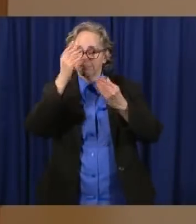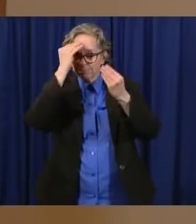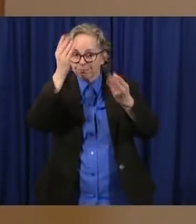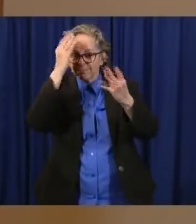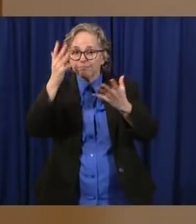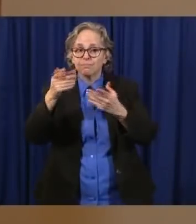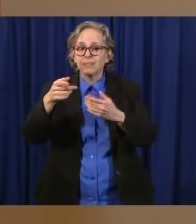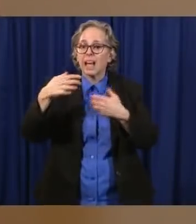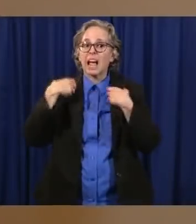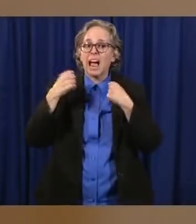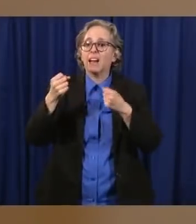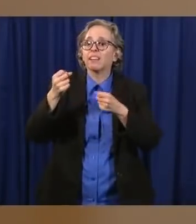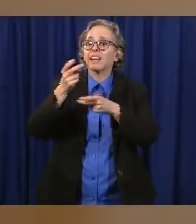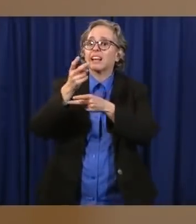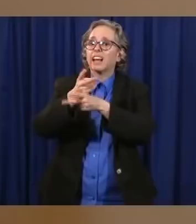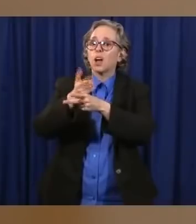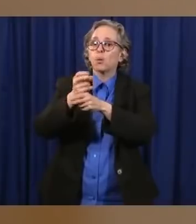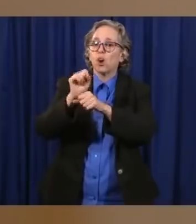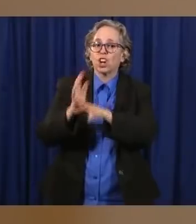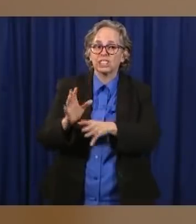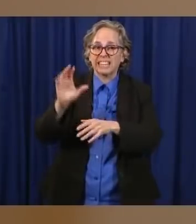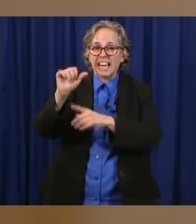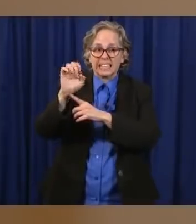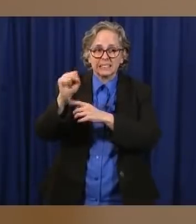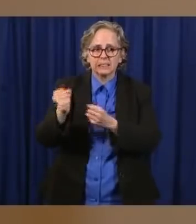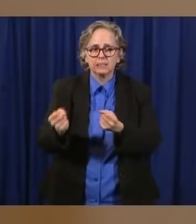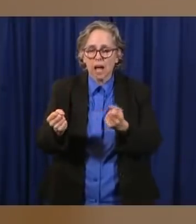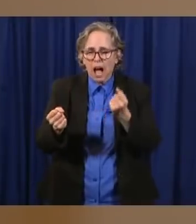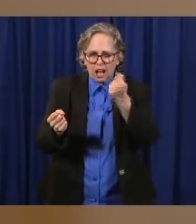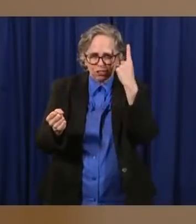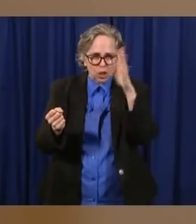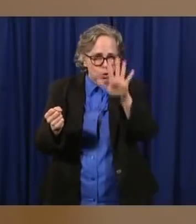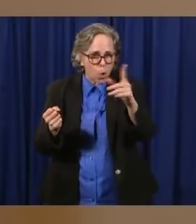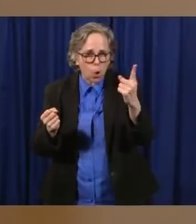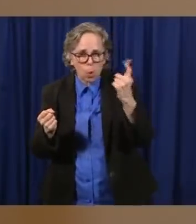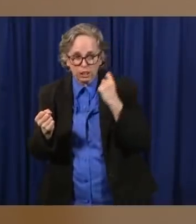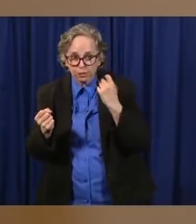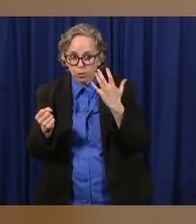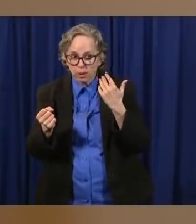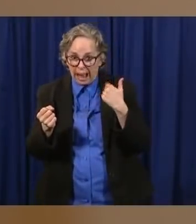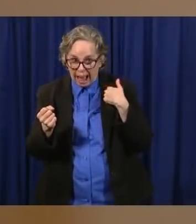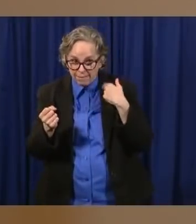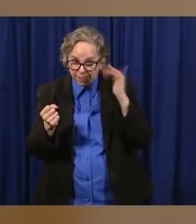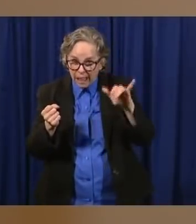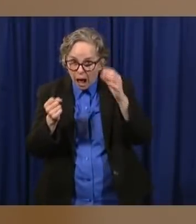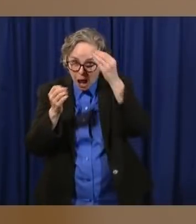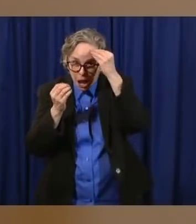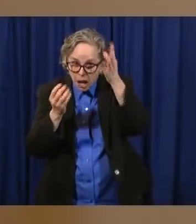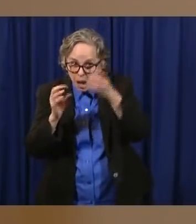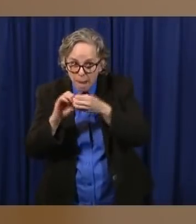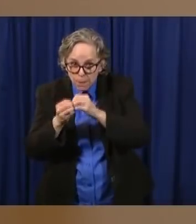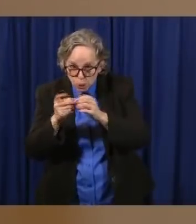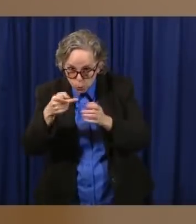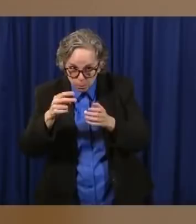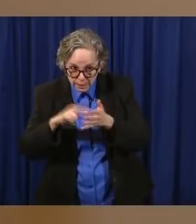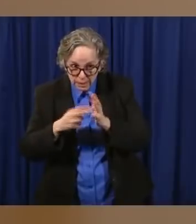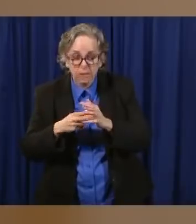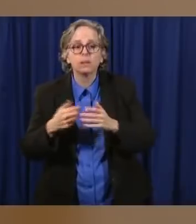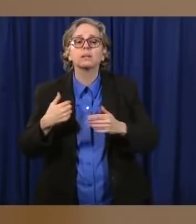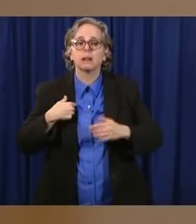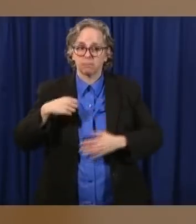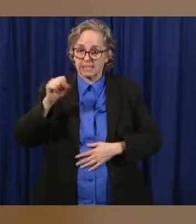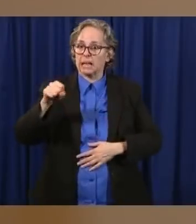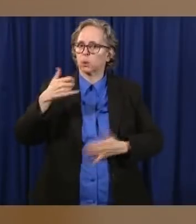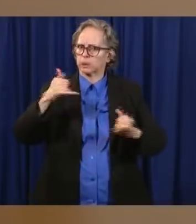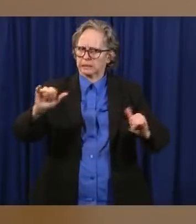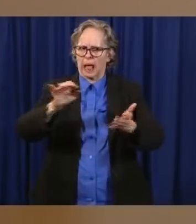granularity. I understand what you're asking there. And so we've been keeping track. Again, we know it's probably the tip of the